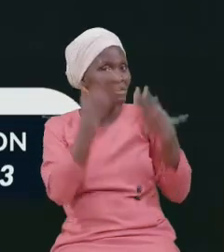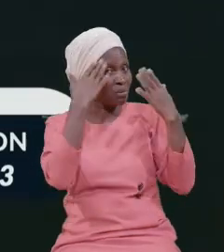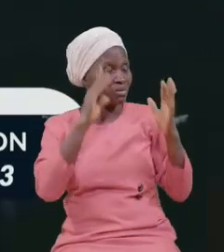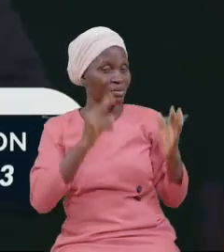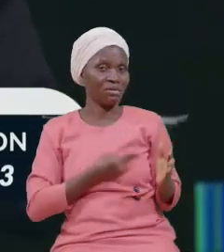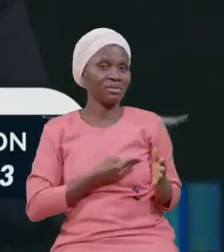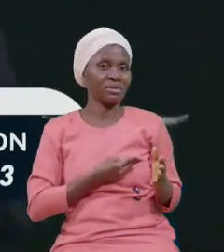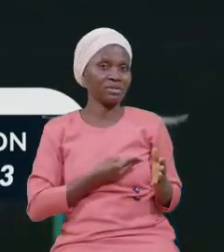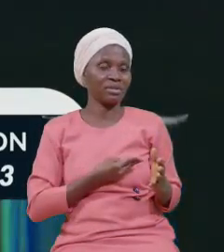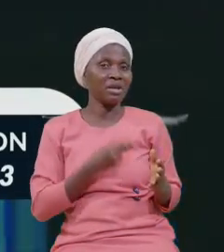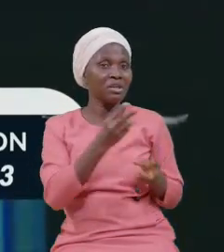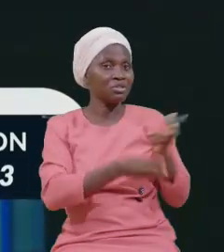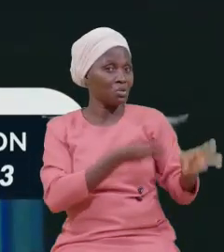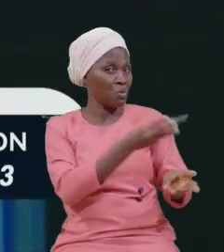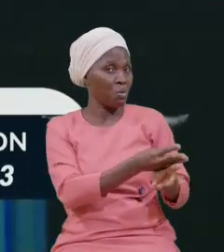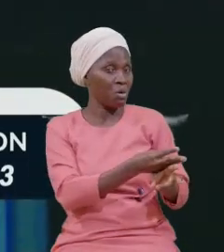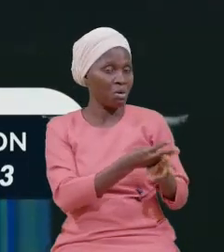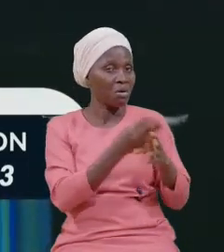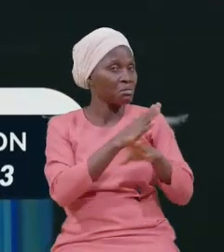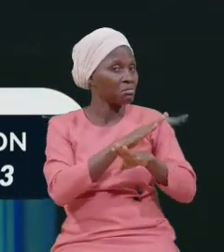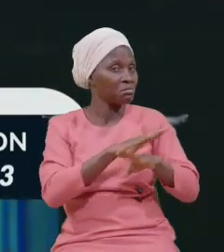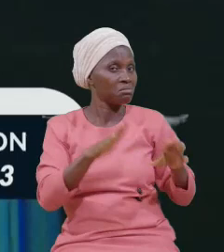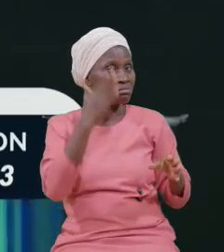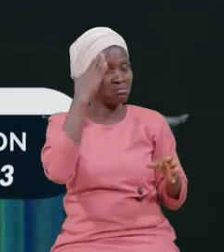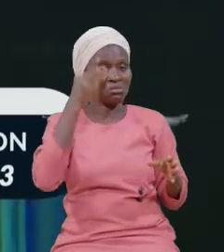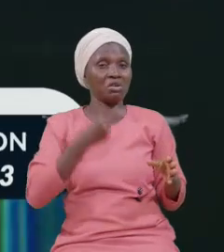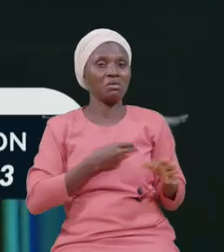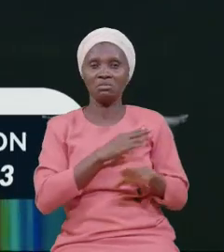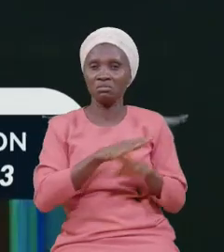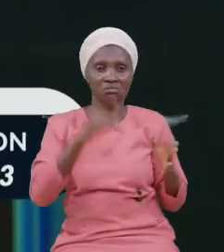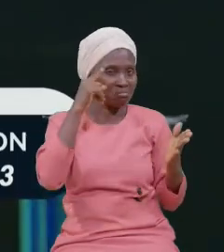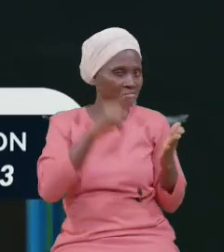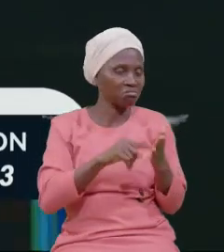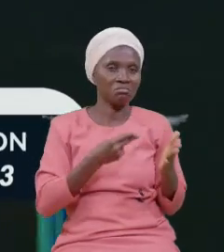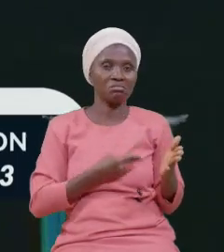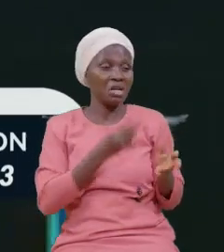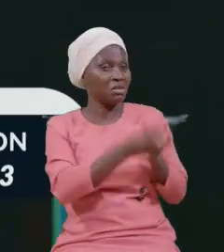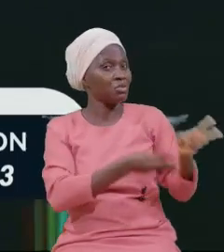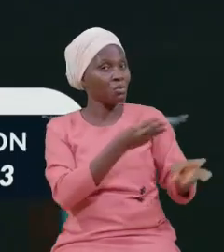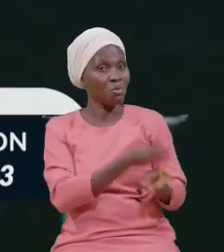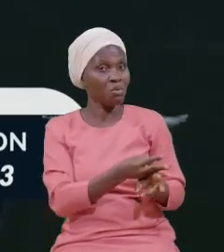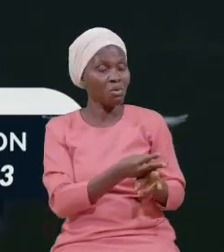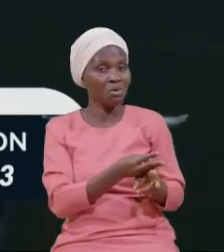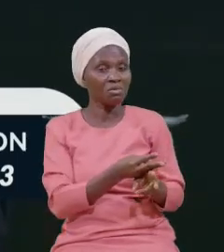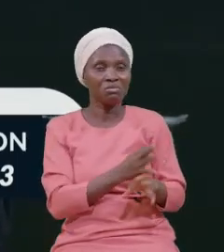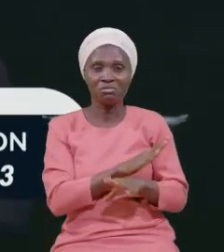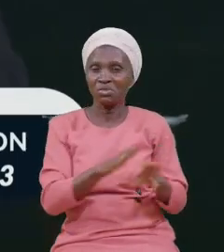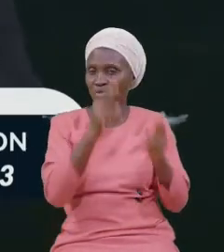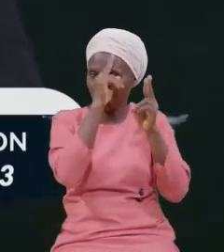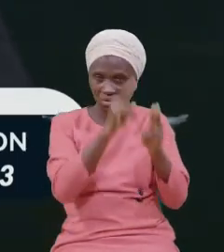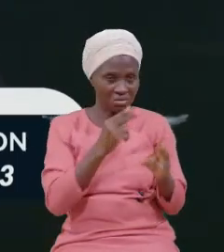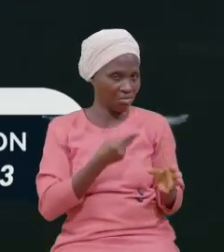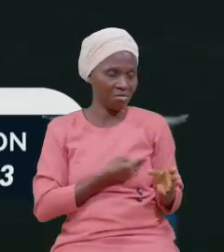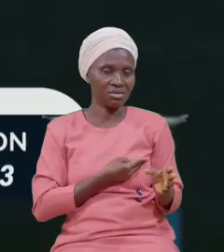The world recognizes us not. The world honors us not.